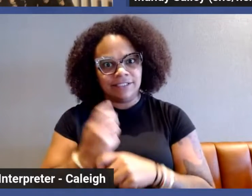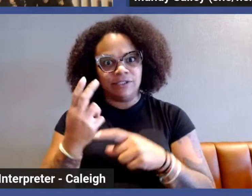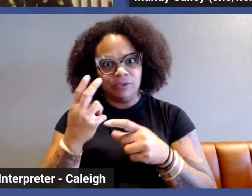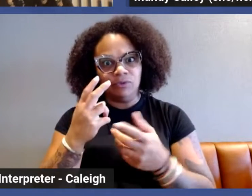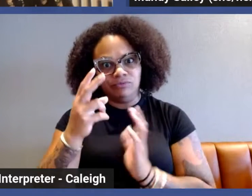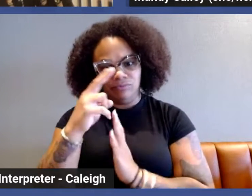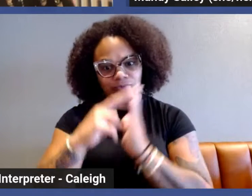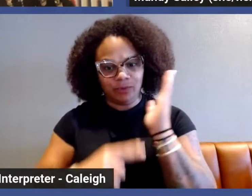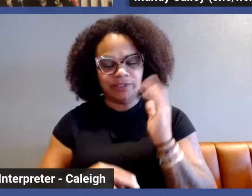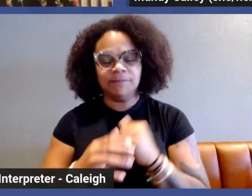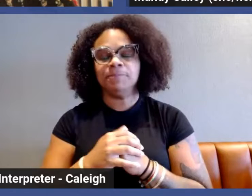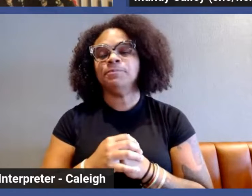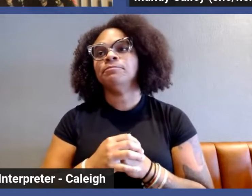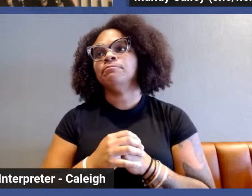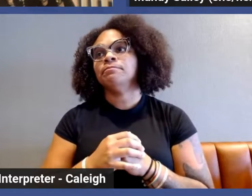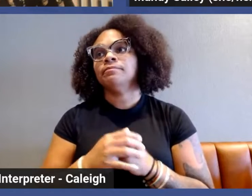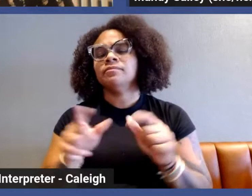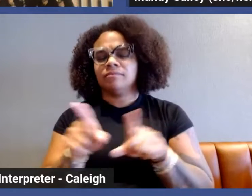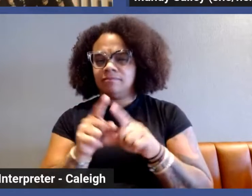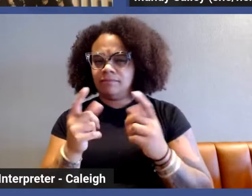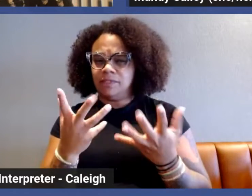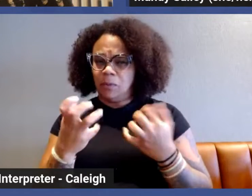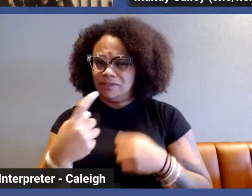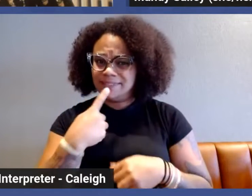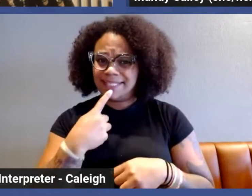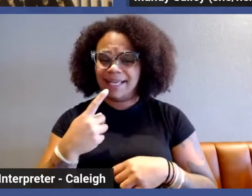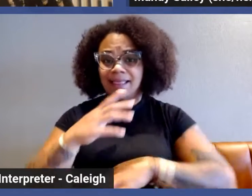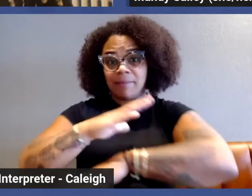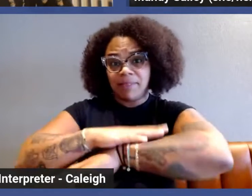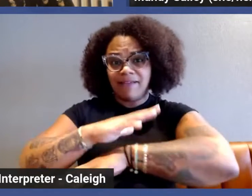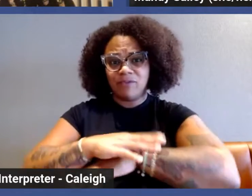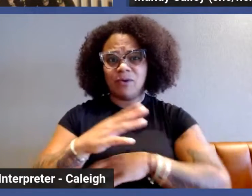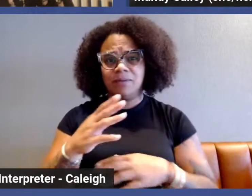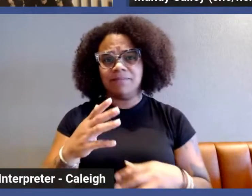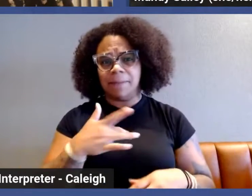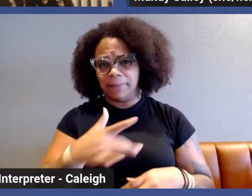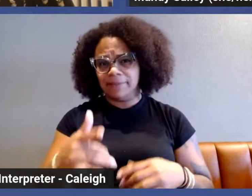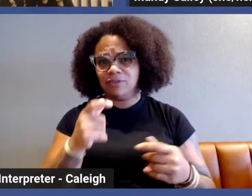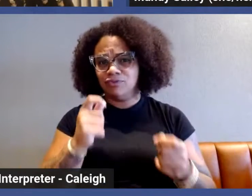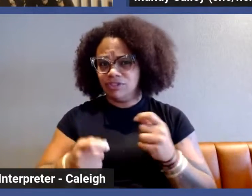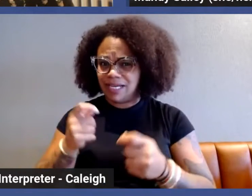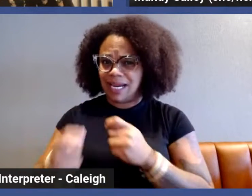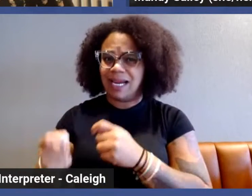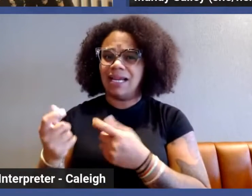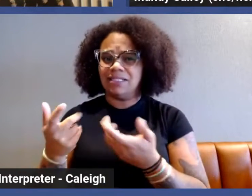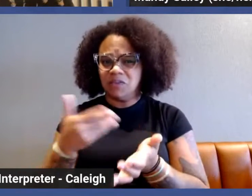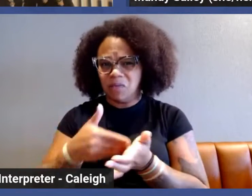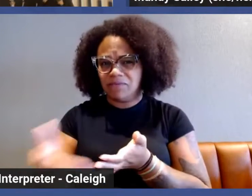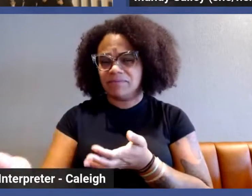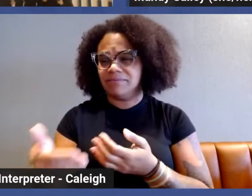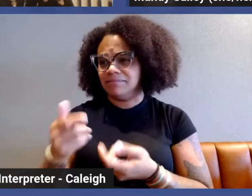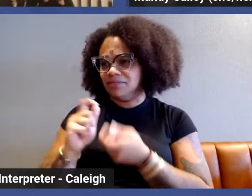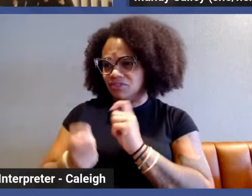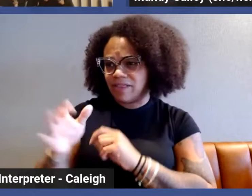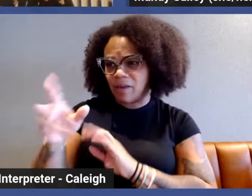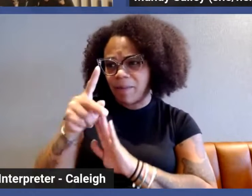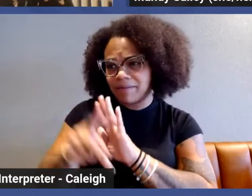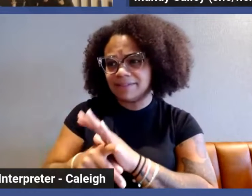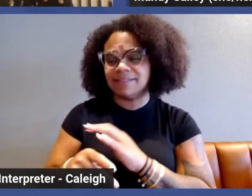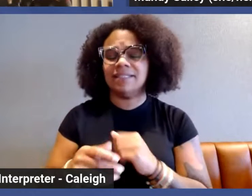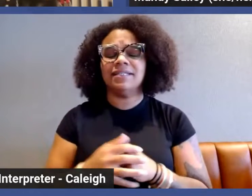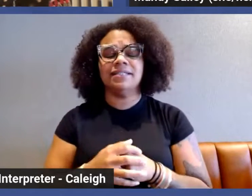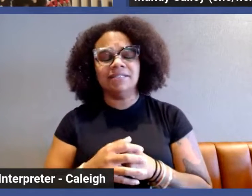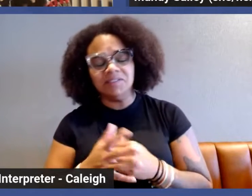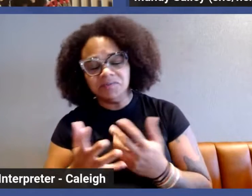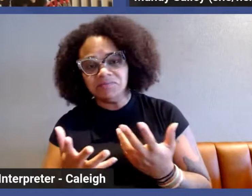say that these platforms are changing pretty consistently, right? And changing their policies. And so there's